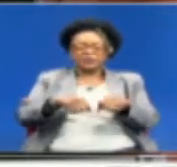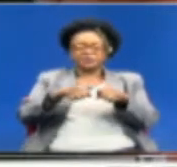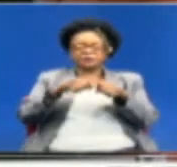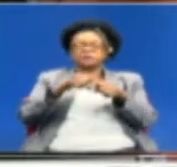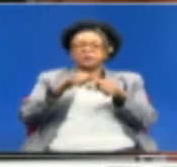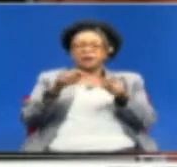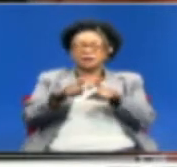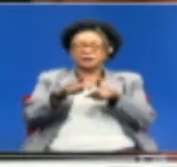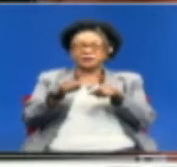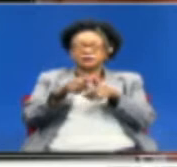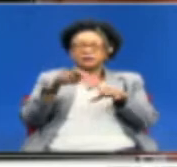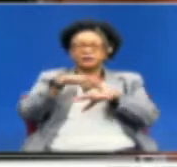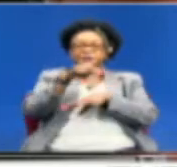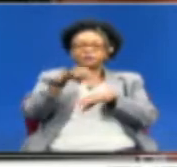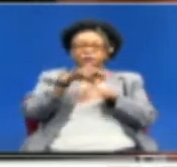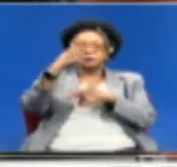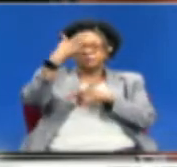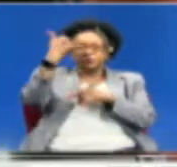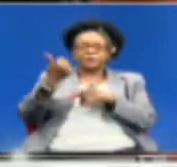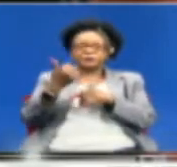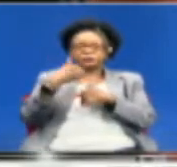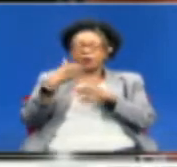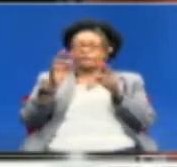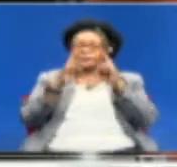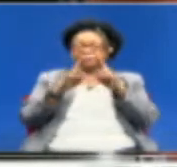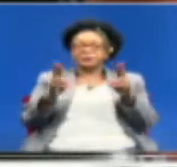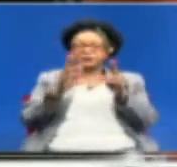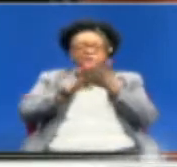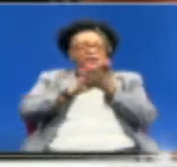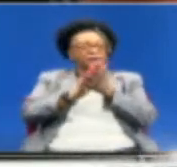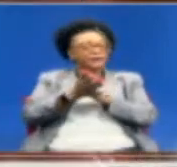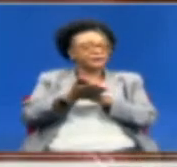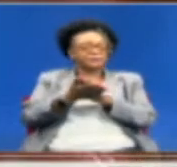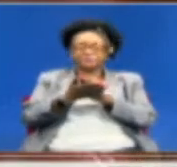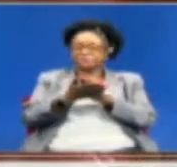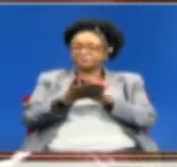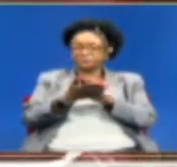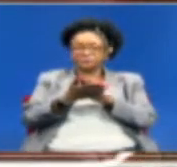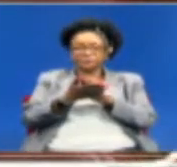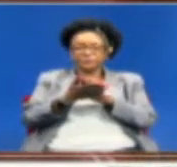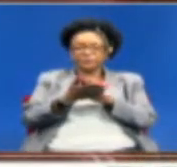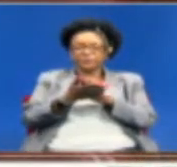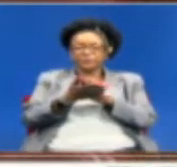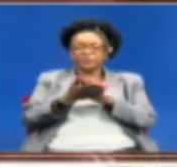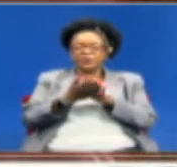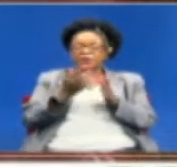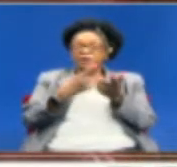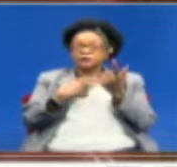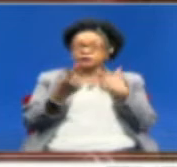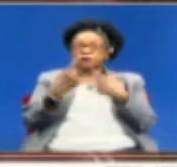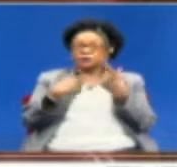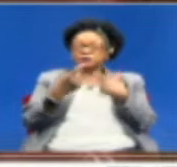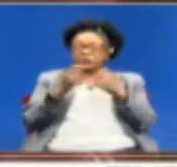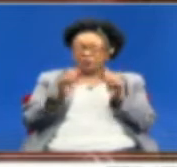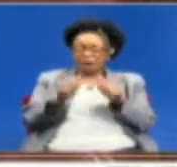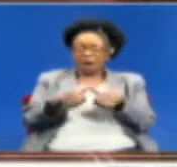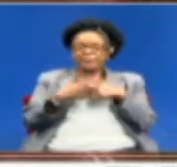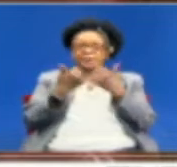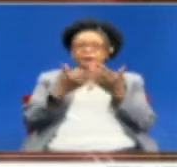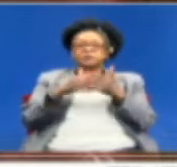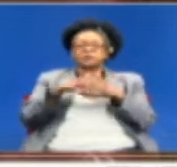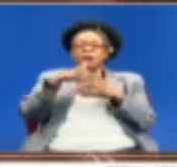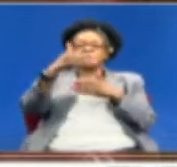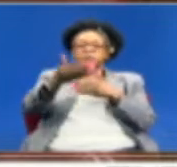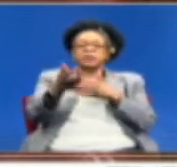taifa kwa sababu hatuna amani katika taifa hili, Mheshimiwa Spika. These talks were held outside the framework of this